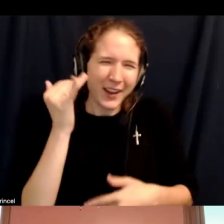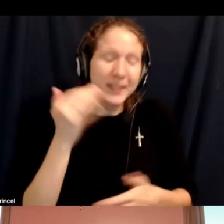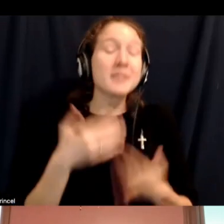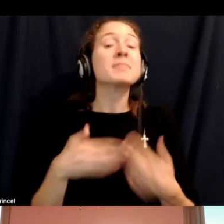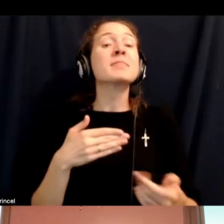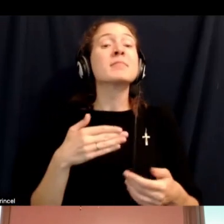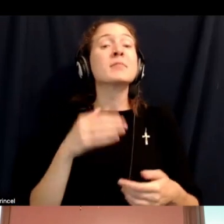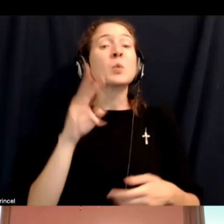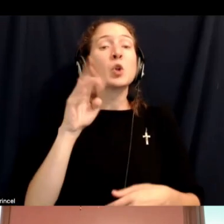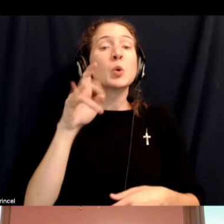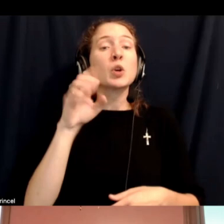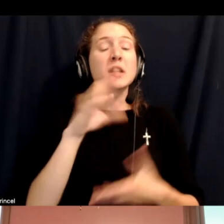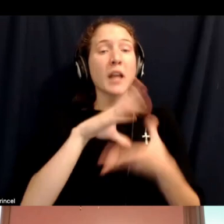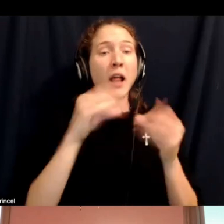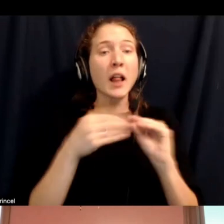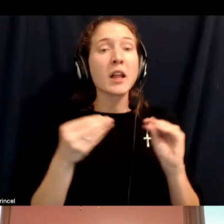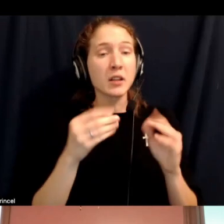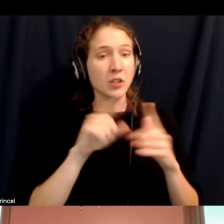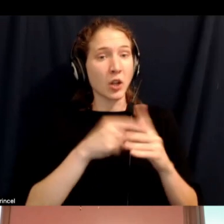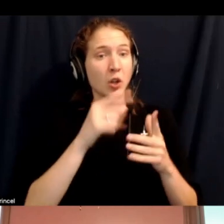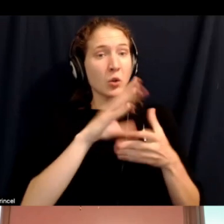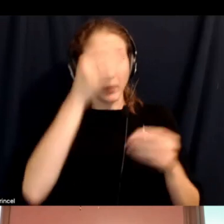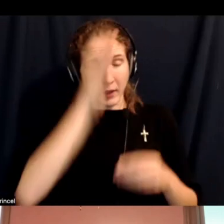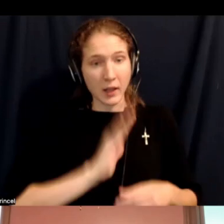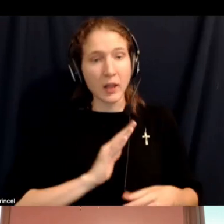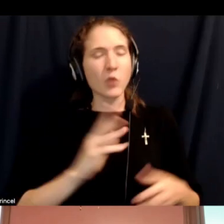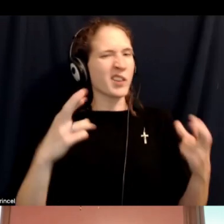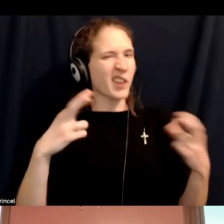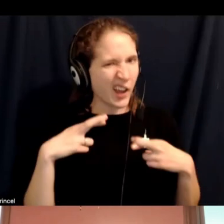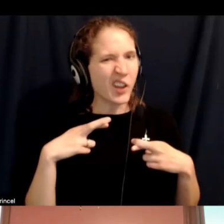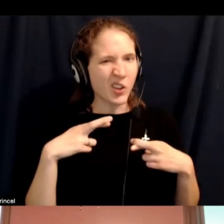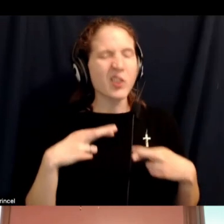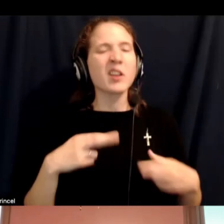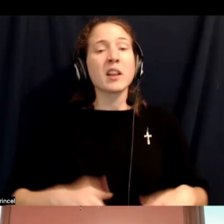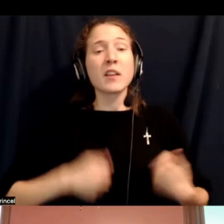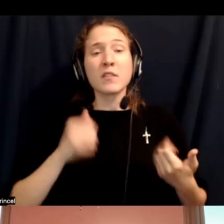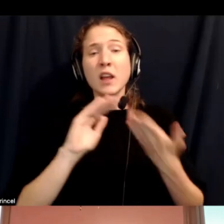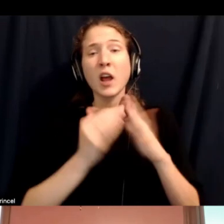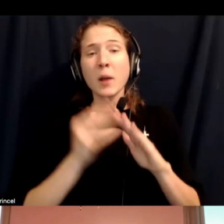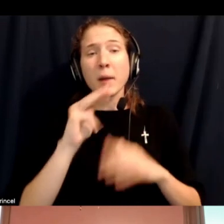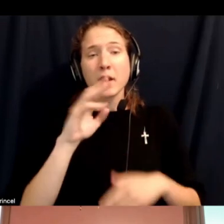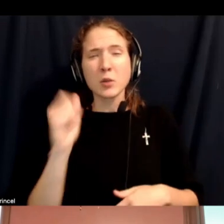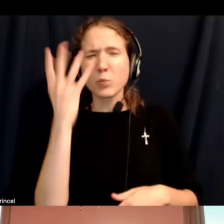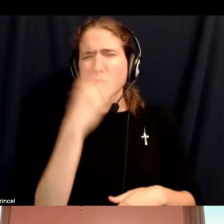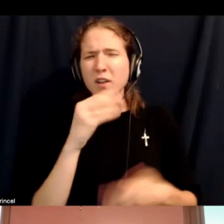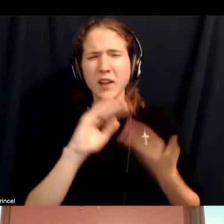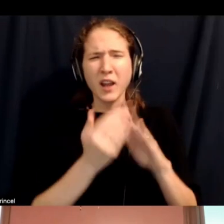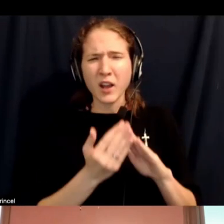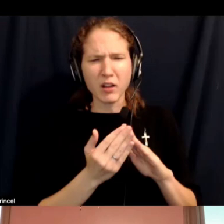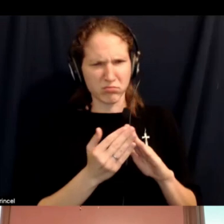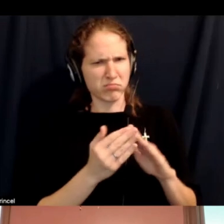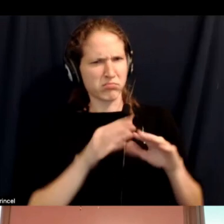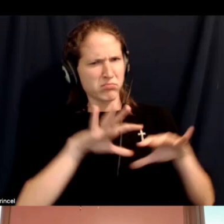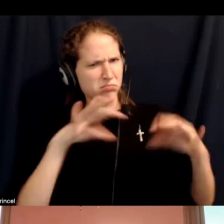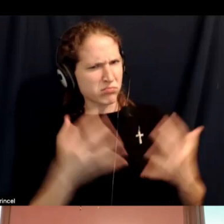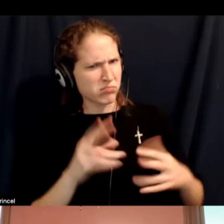is retiring, and he lives in this beautiful town in Massachusetts, and he begins to notice that the world is changing around him in ways that he does not approve